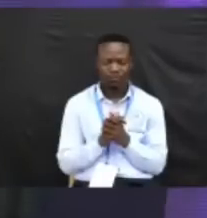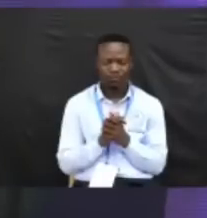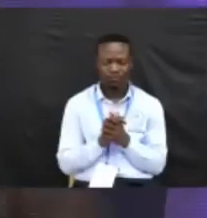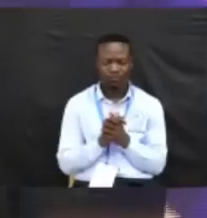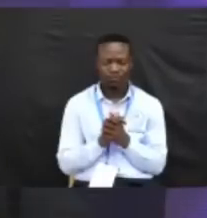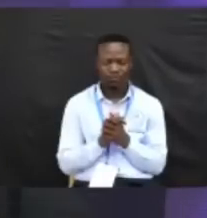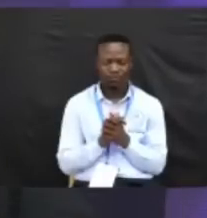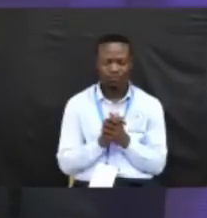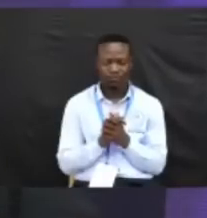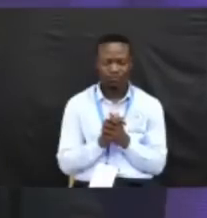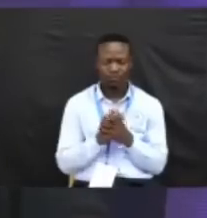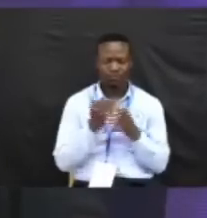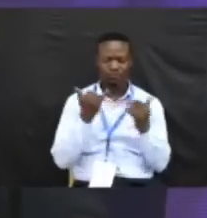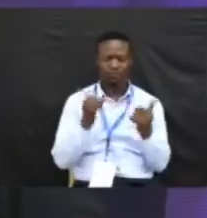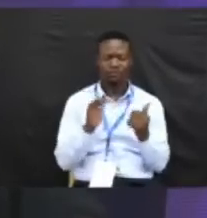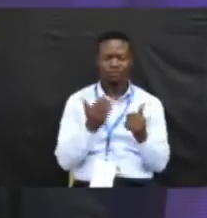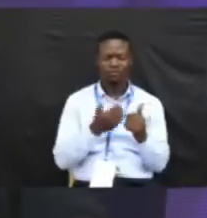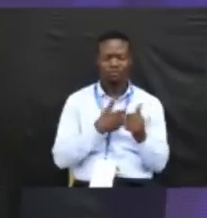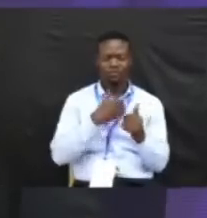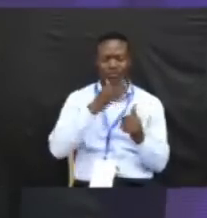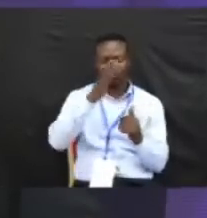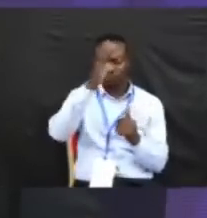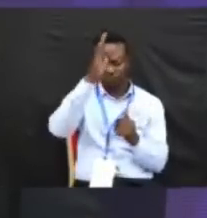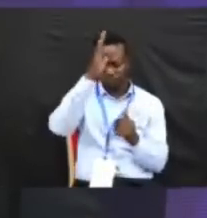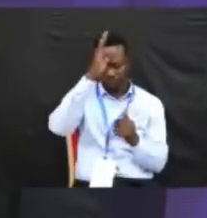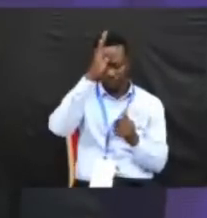and now our father